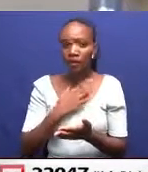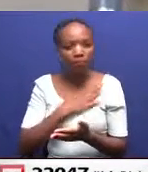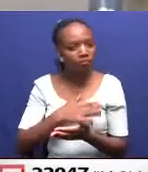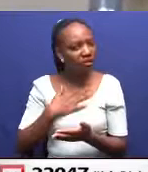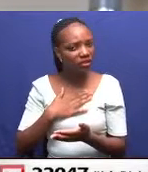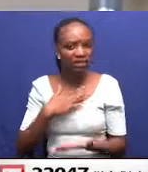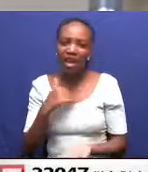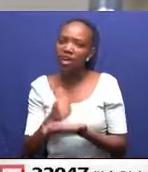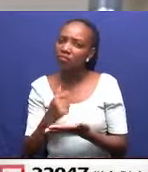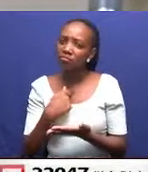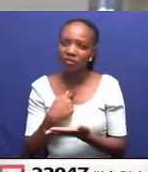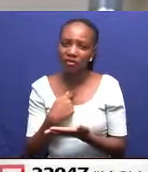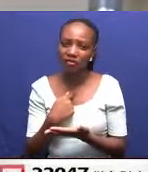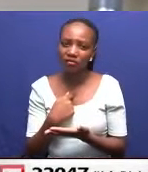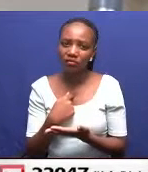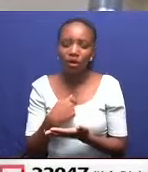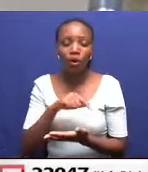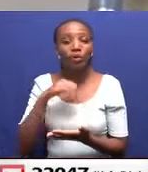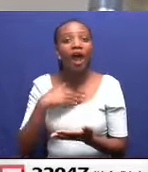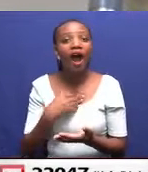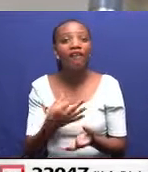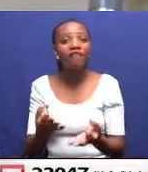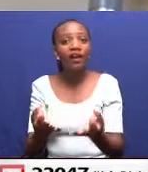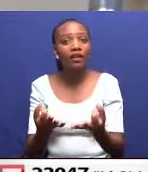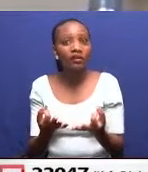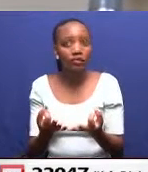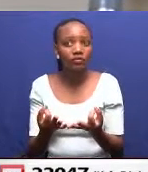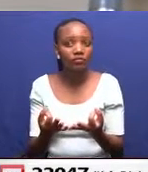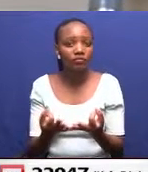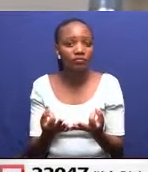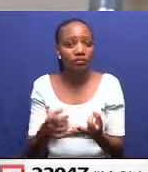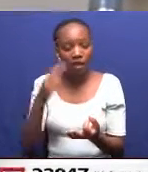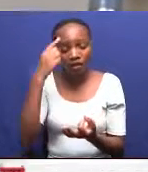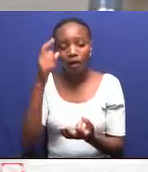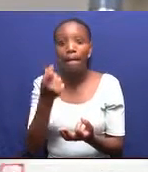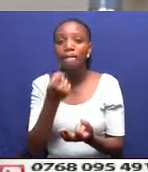it's a cooperative account, it's Shem Randu Medical Fund,